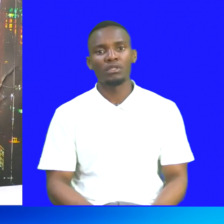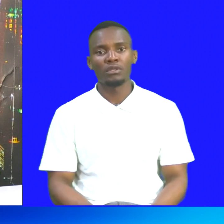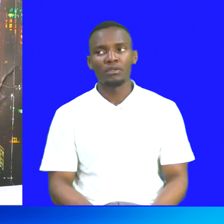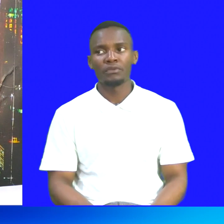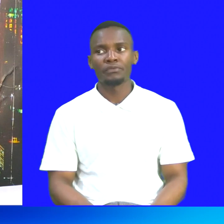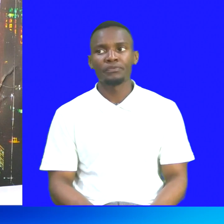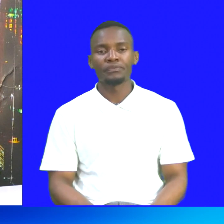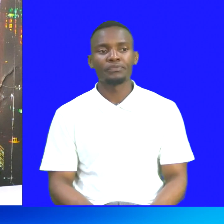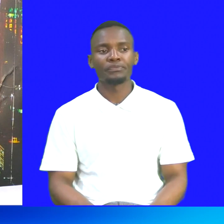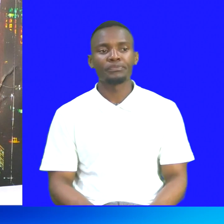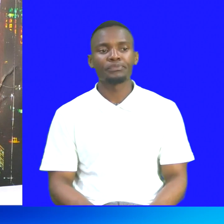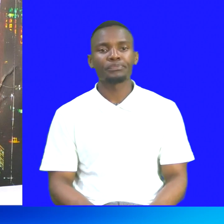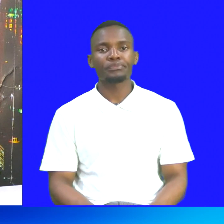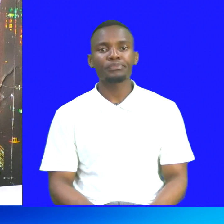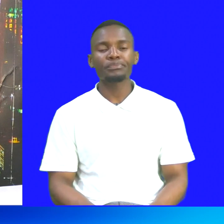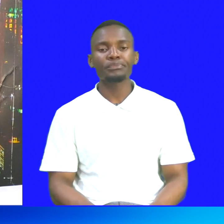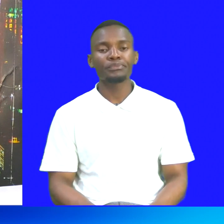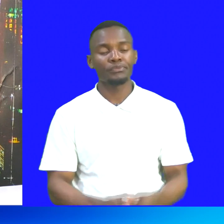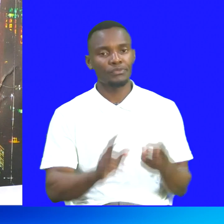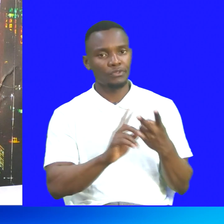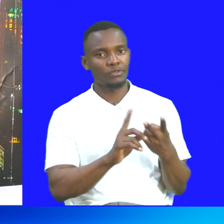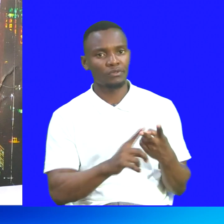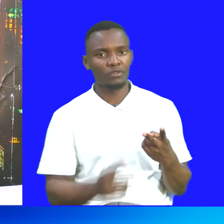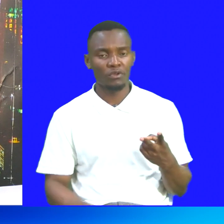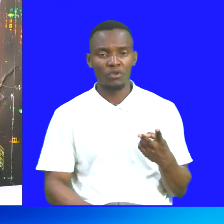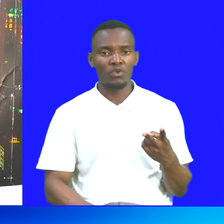The second challenge is lack of education.